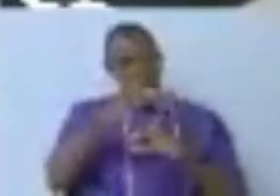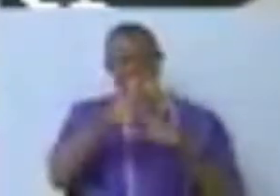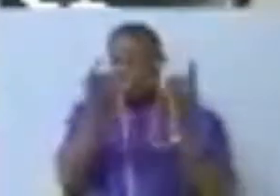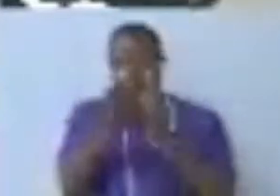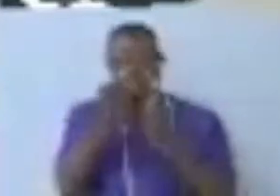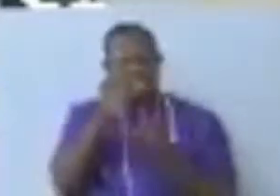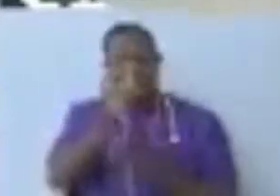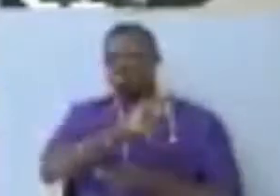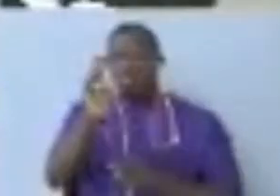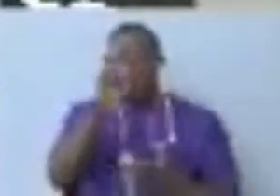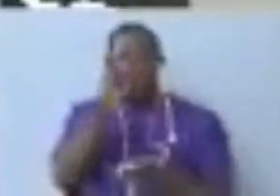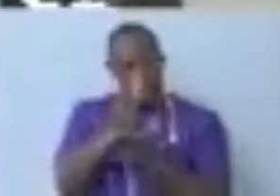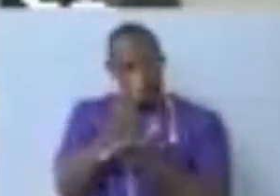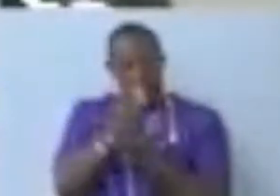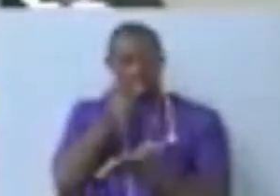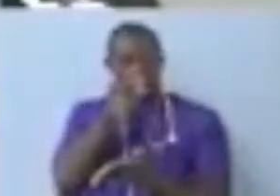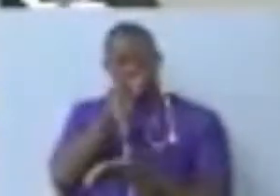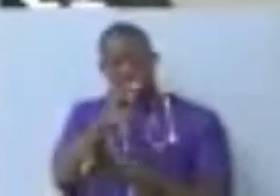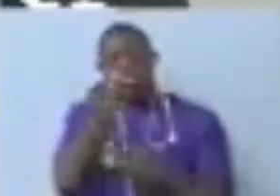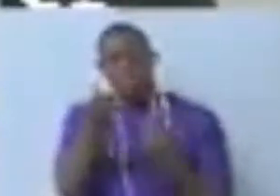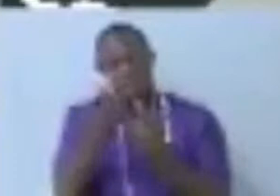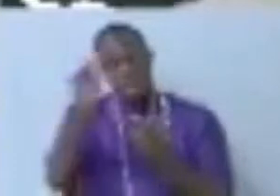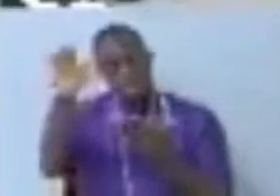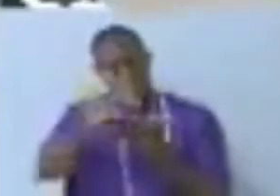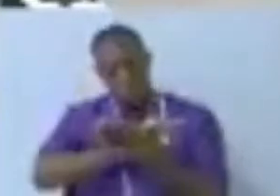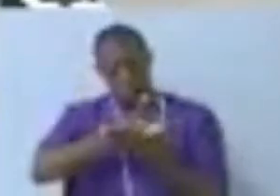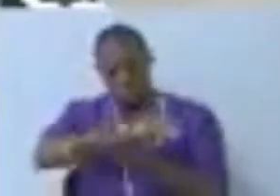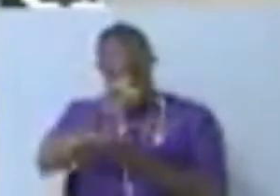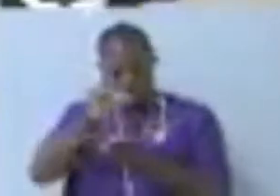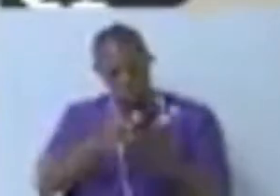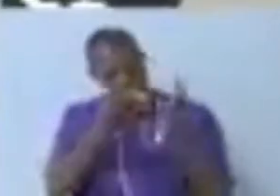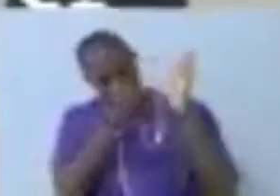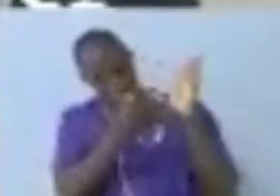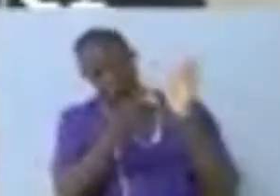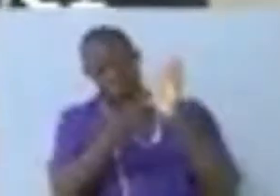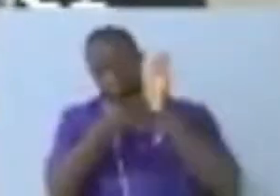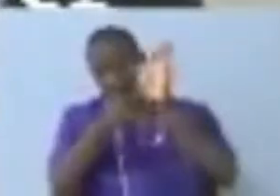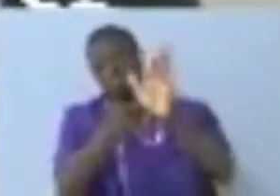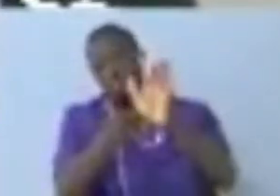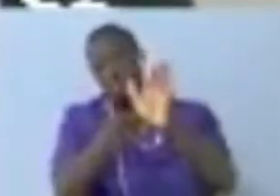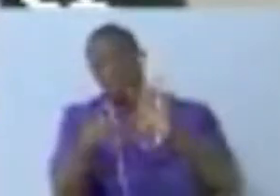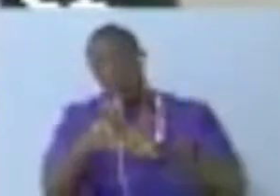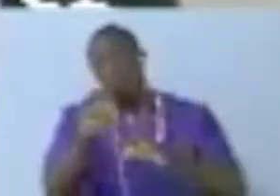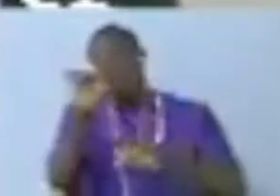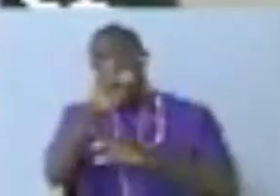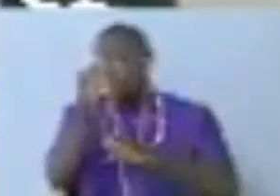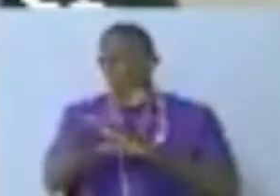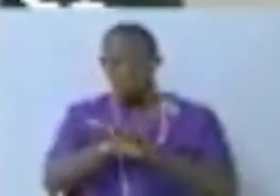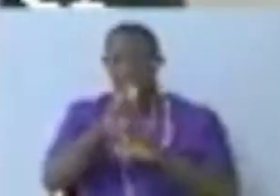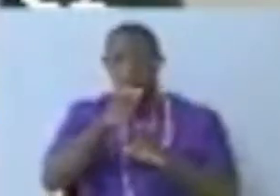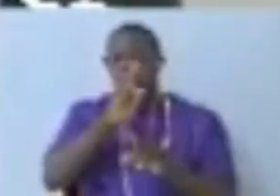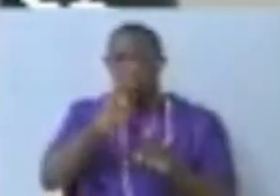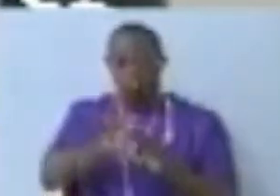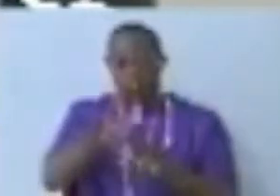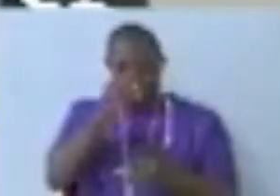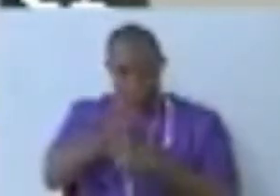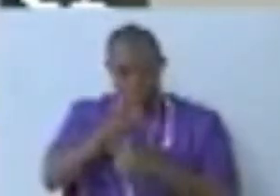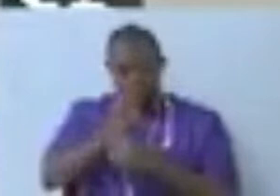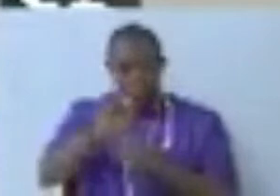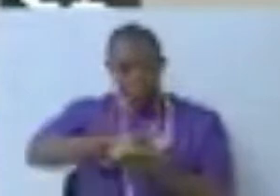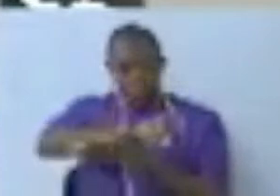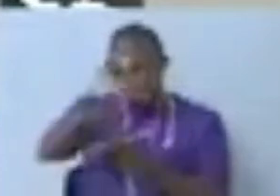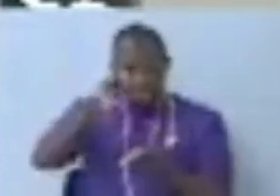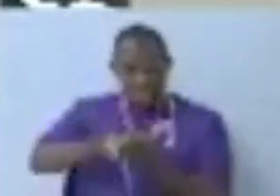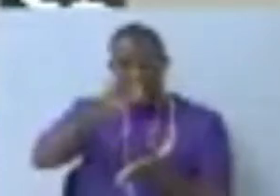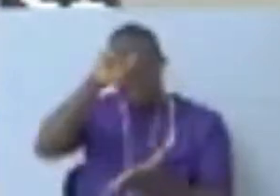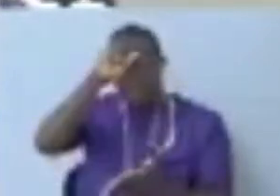that is saying it. It is this document which was produced and signed by His Excellency the President and put a national seal